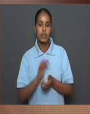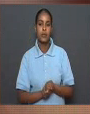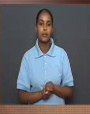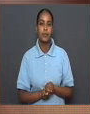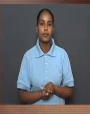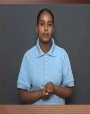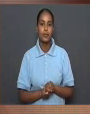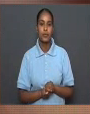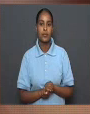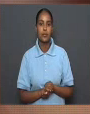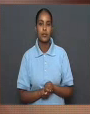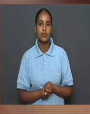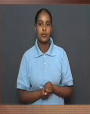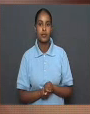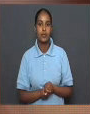trioxide.